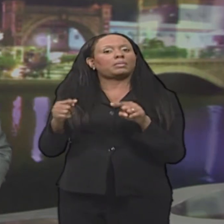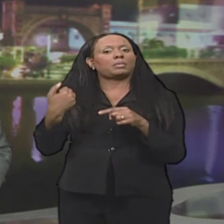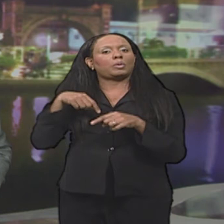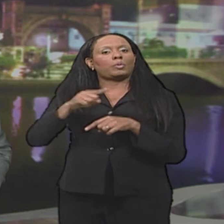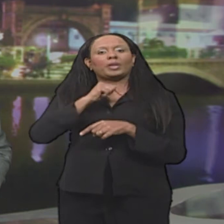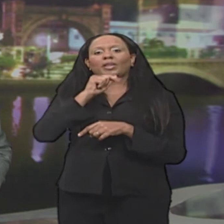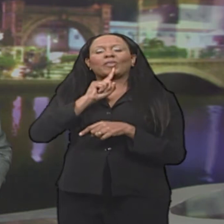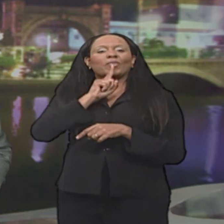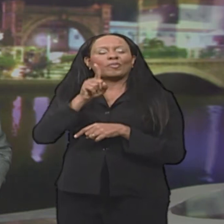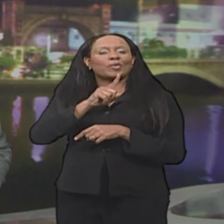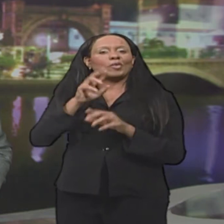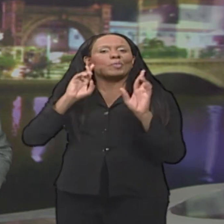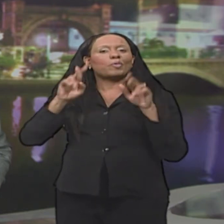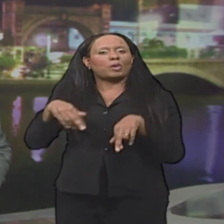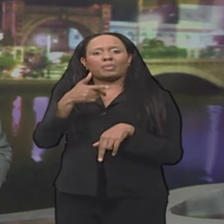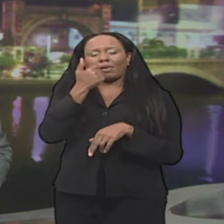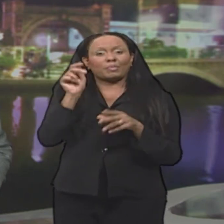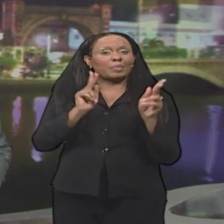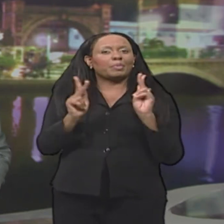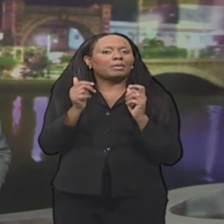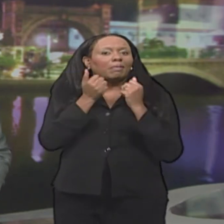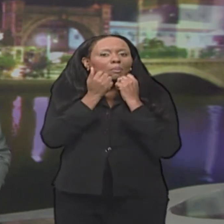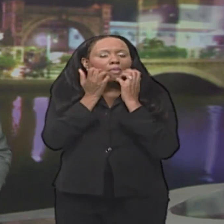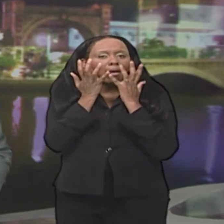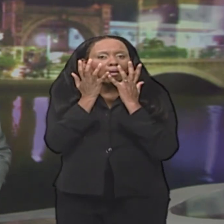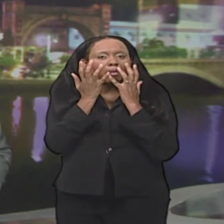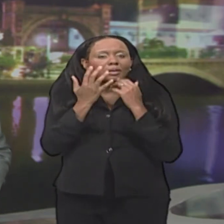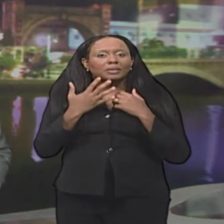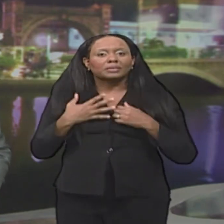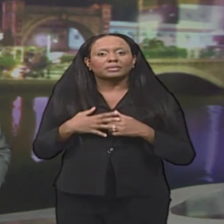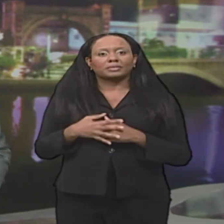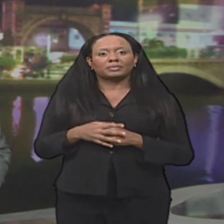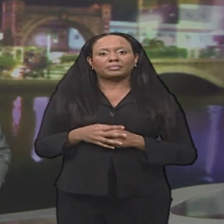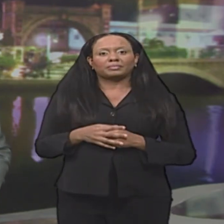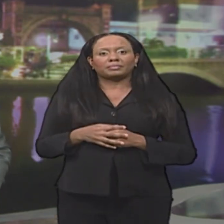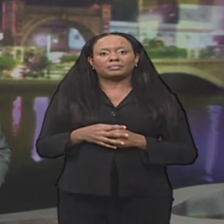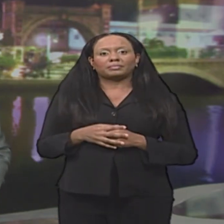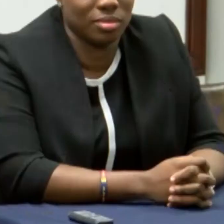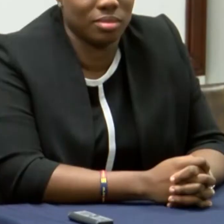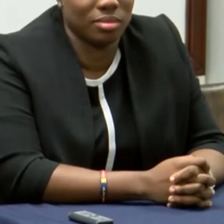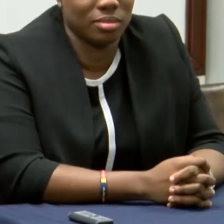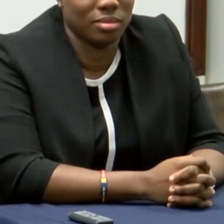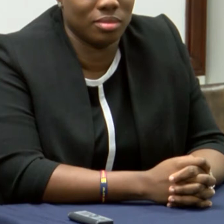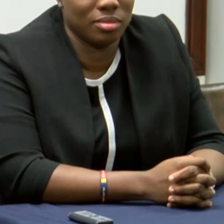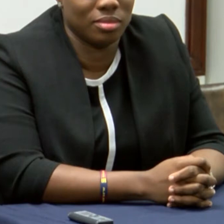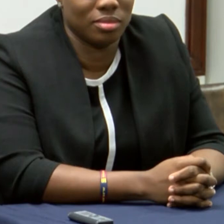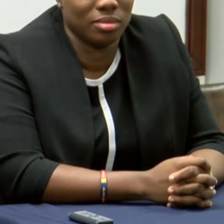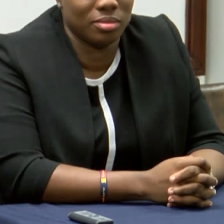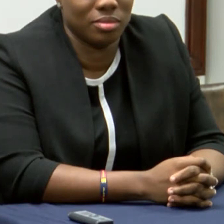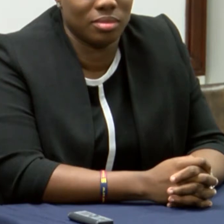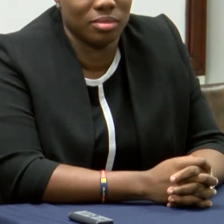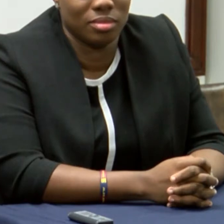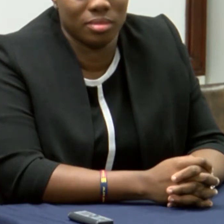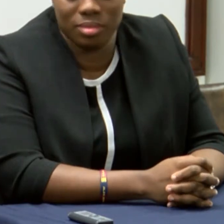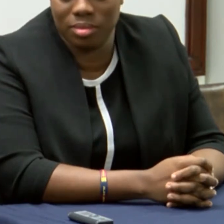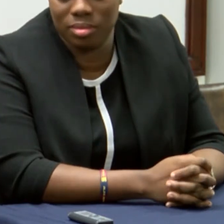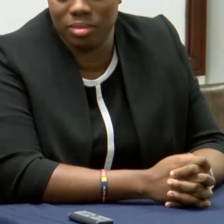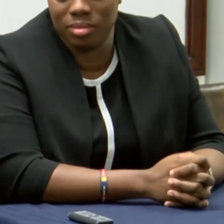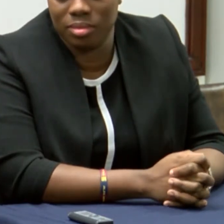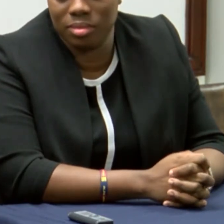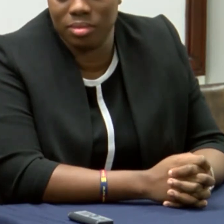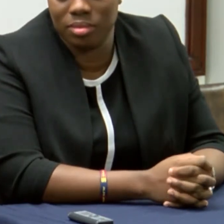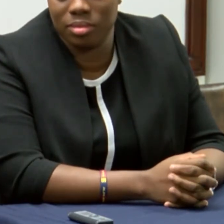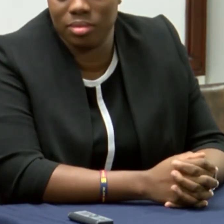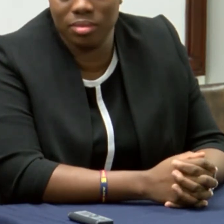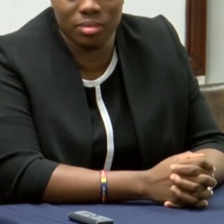culture to report such activity due to embarrassment. The hacks are getting worse because they're now getting